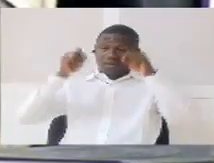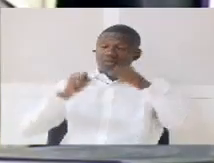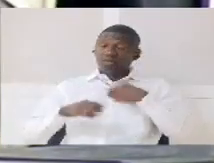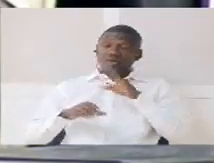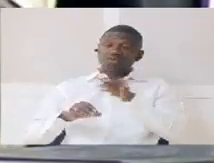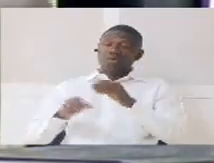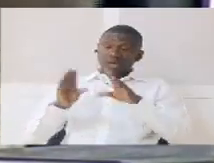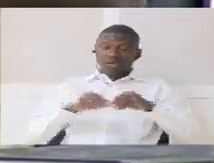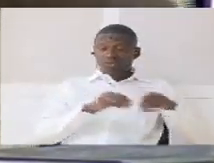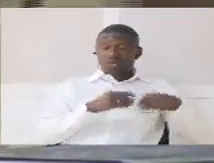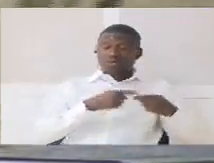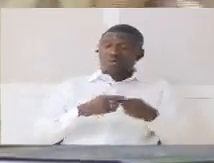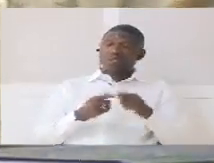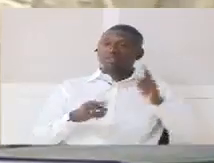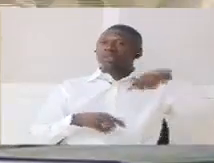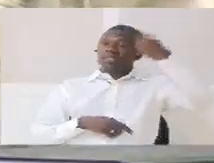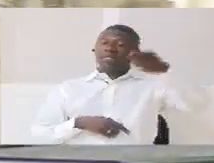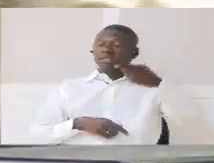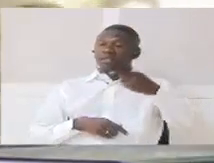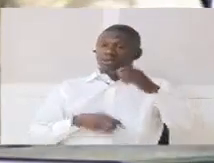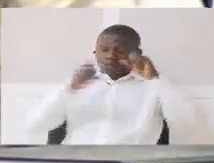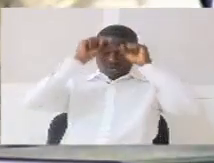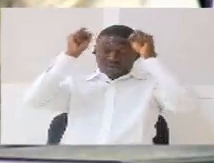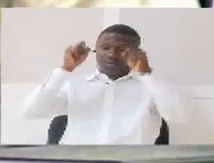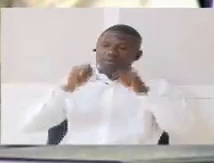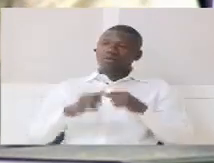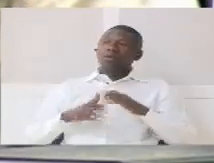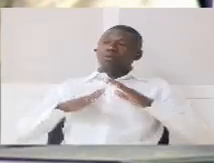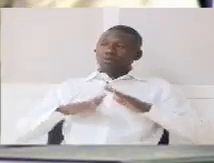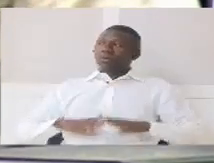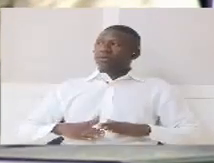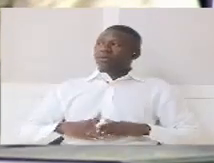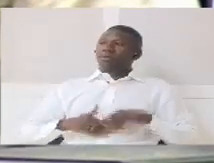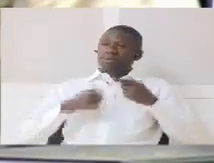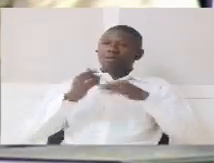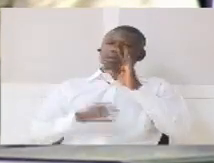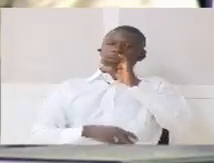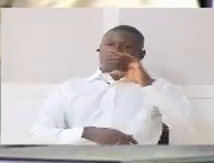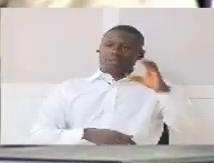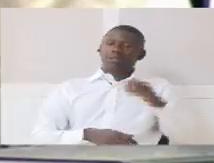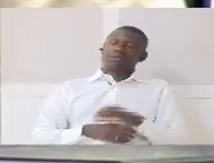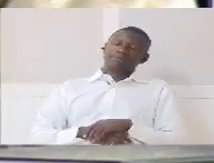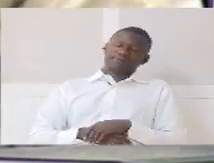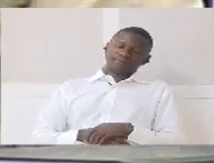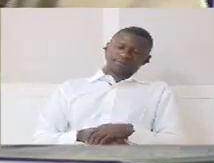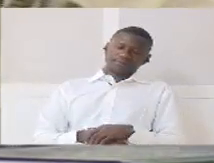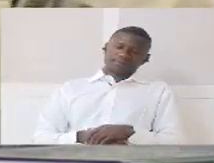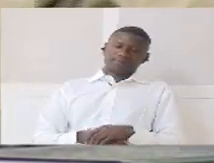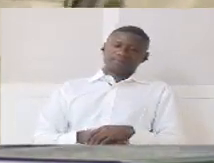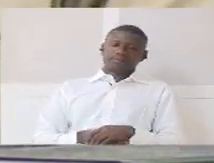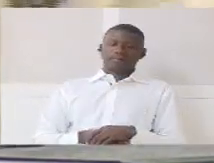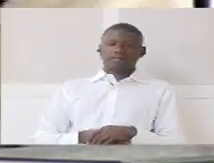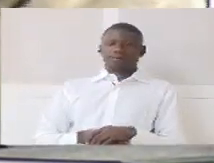The next government coming. I bend the hand the TRRC again. It will make us free from